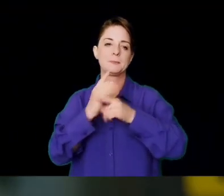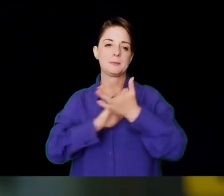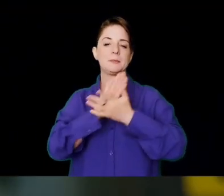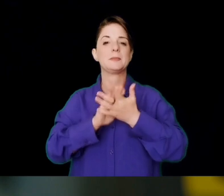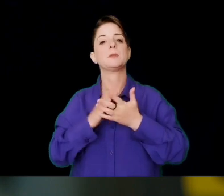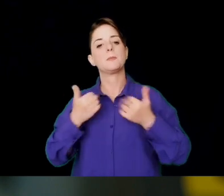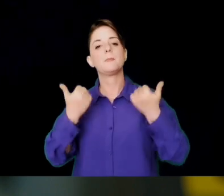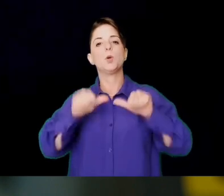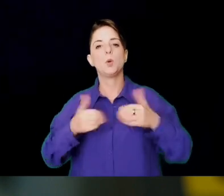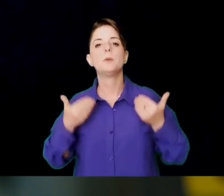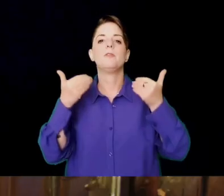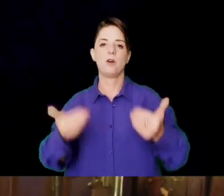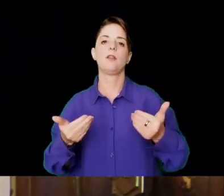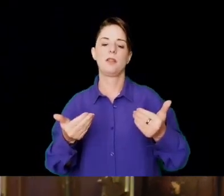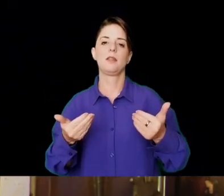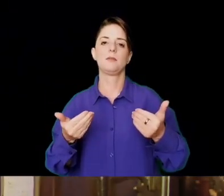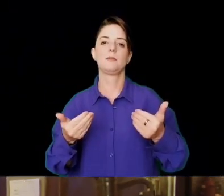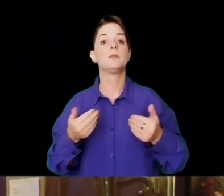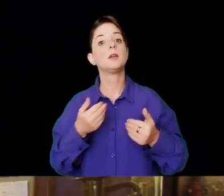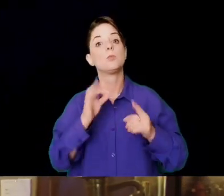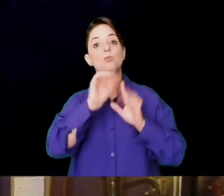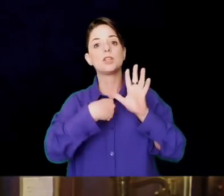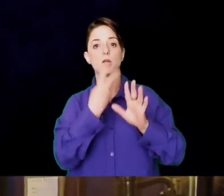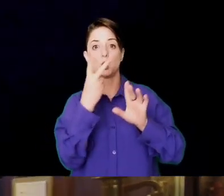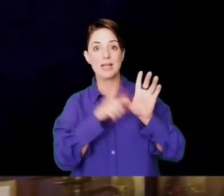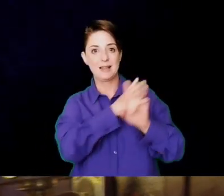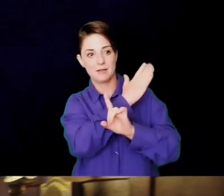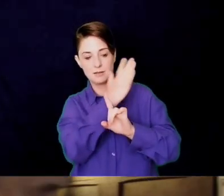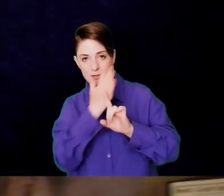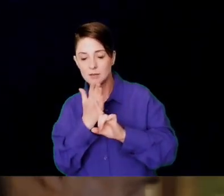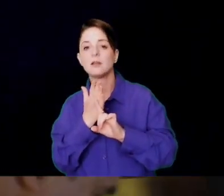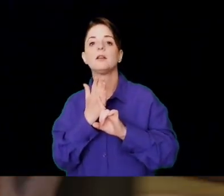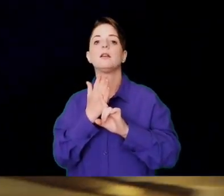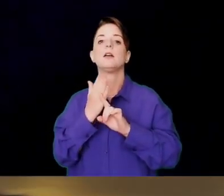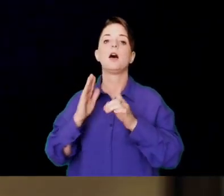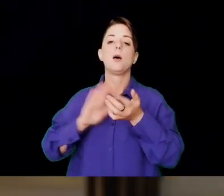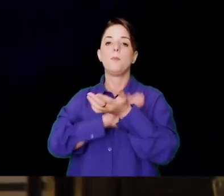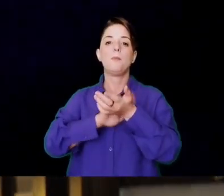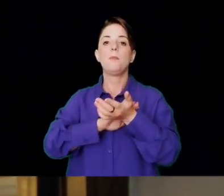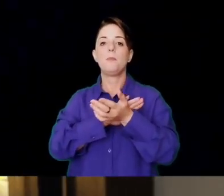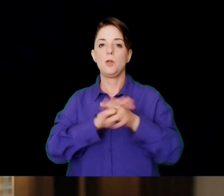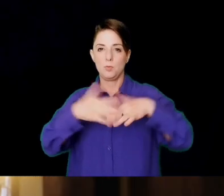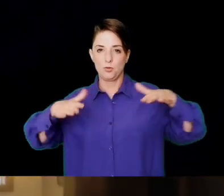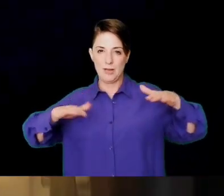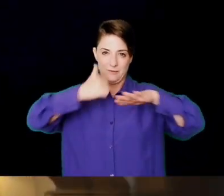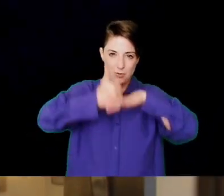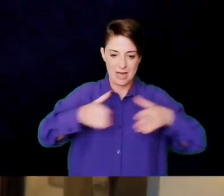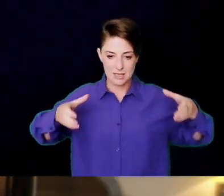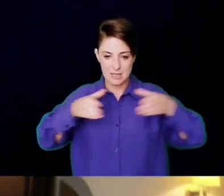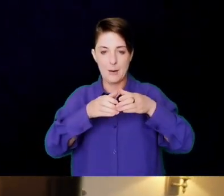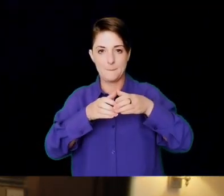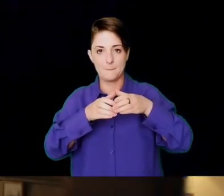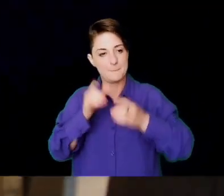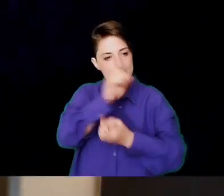we were actually going to be able to move forward. 2 years into the project, the Blue Marine Foundation team got together before a